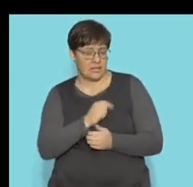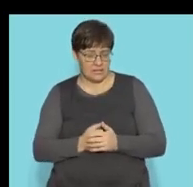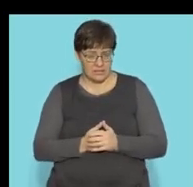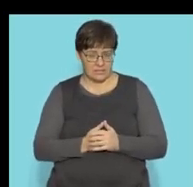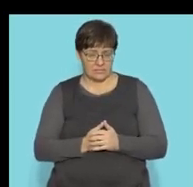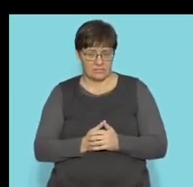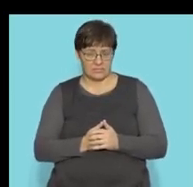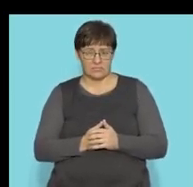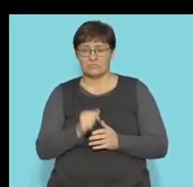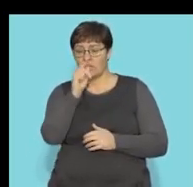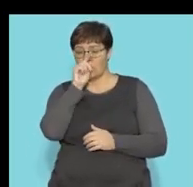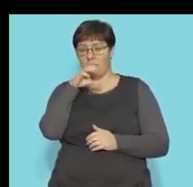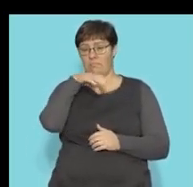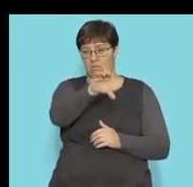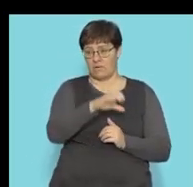my paragraph.